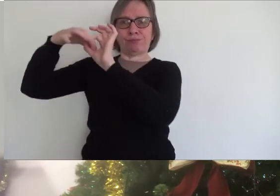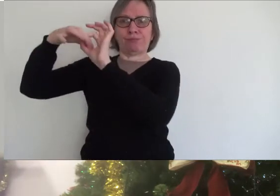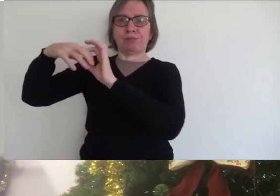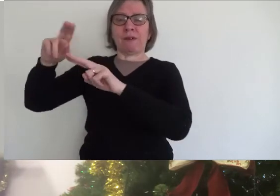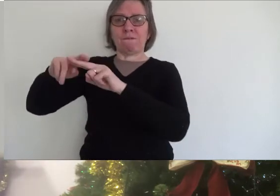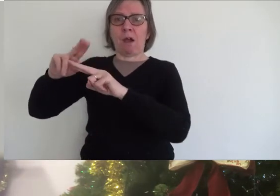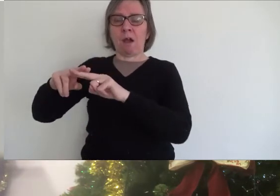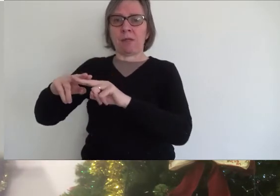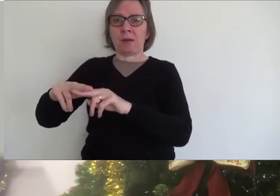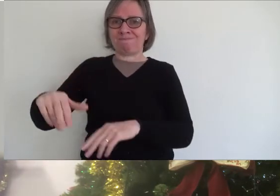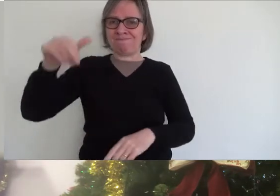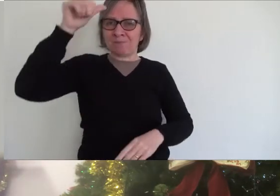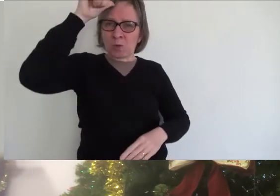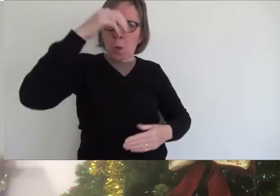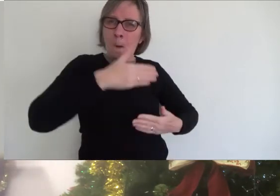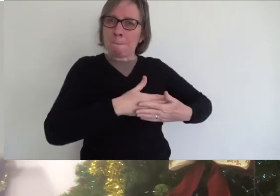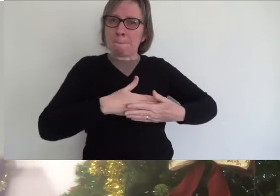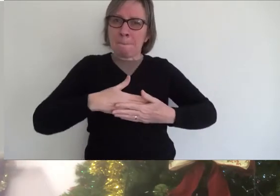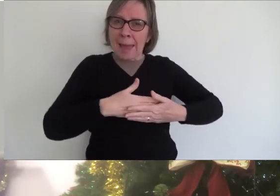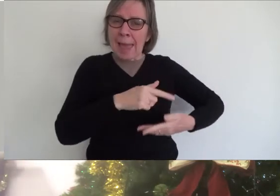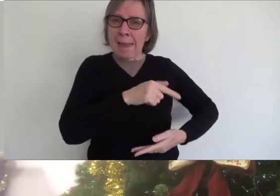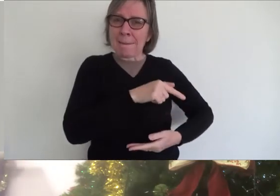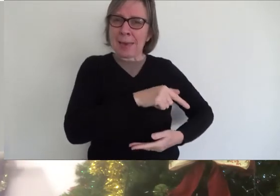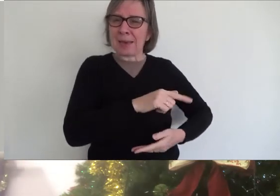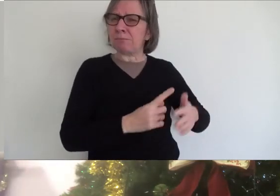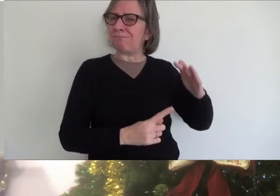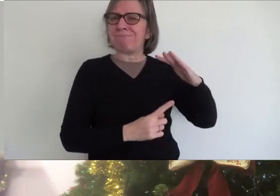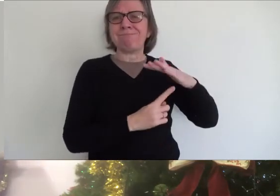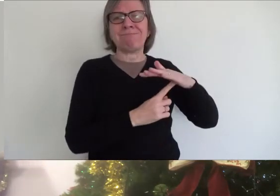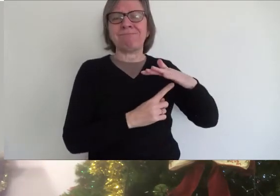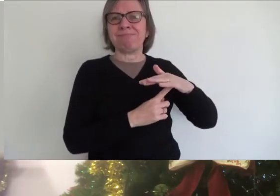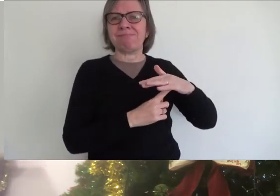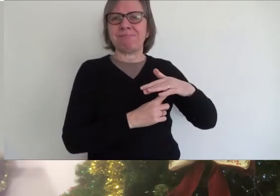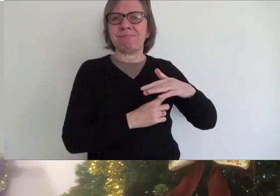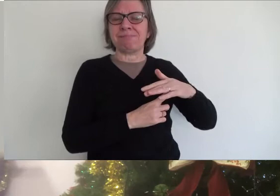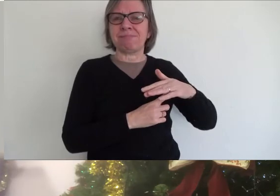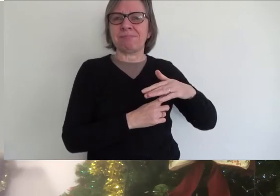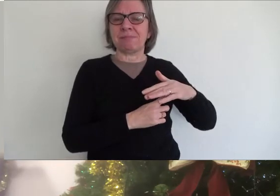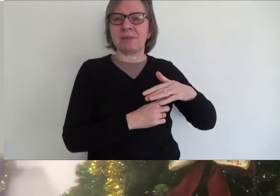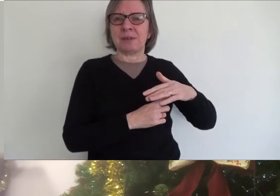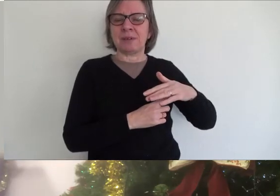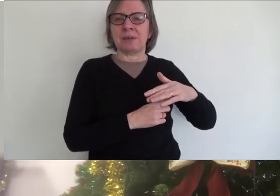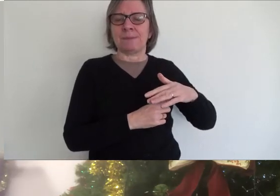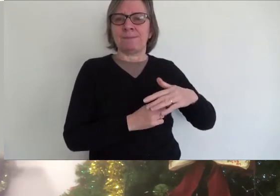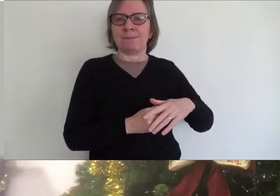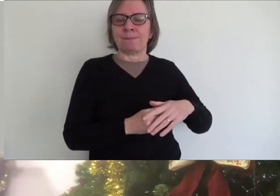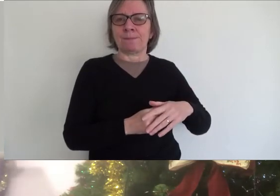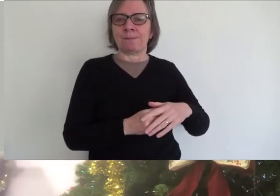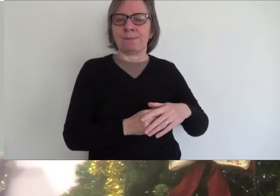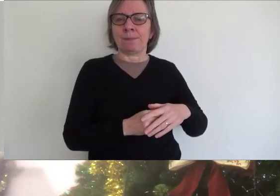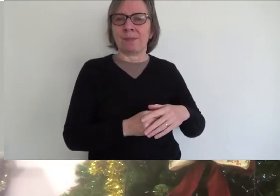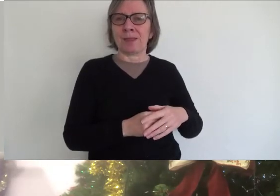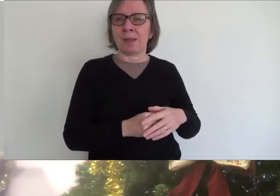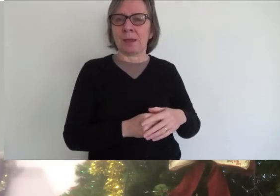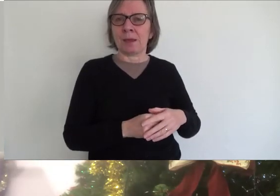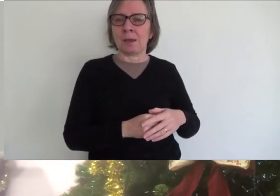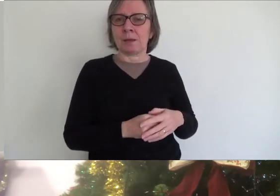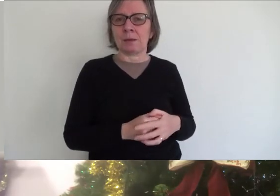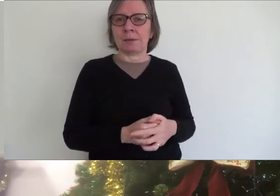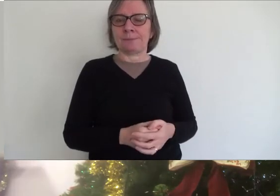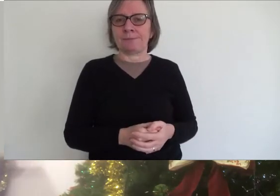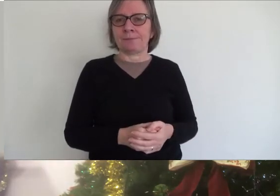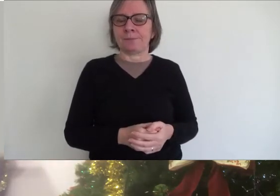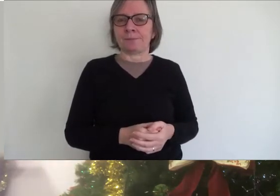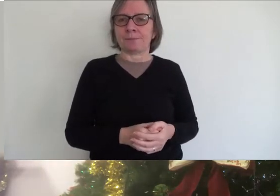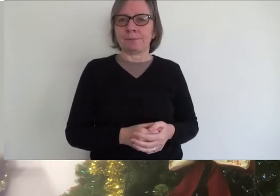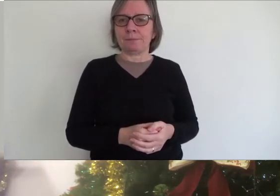baby was. We know who that baby is and all that he has done and is doing for mankind. So